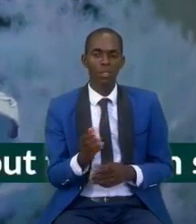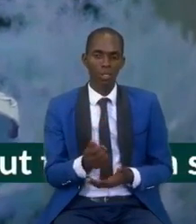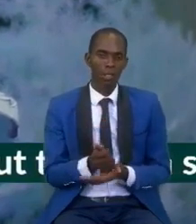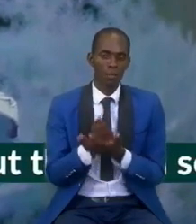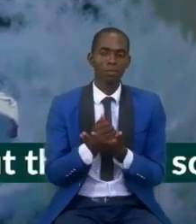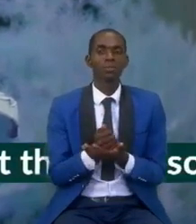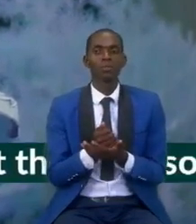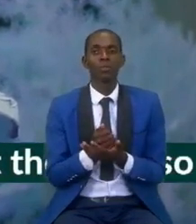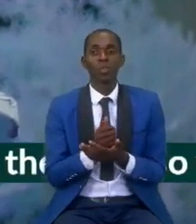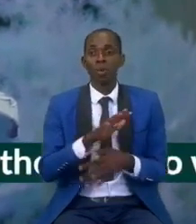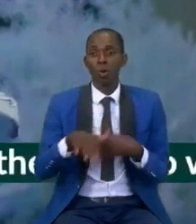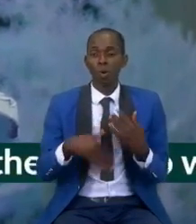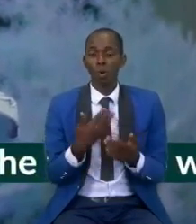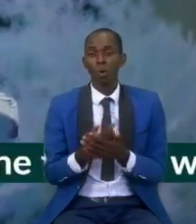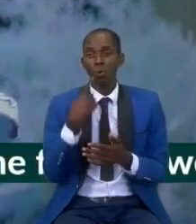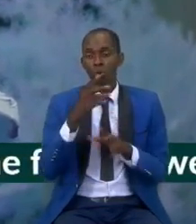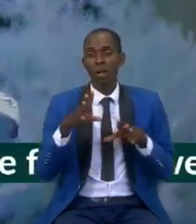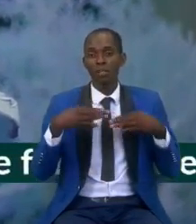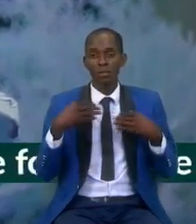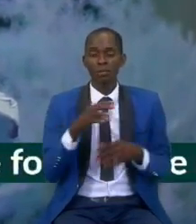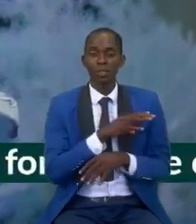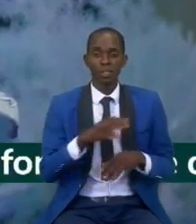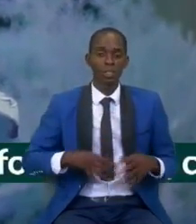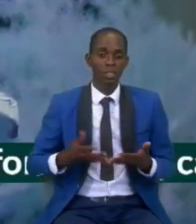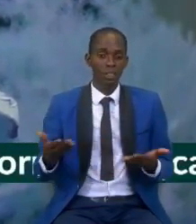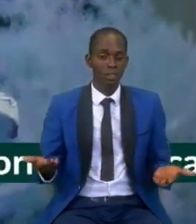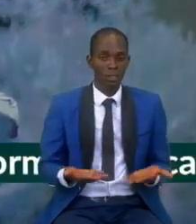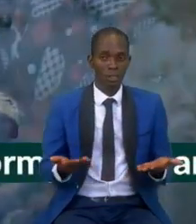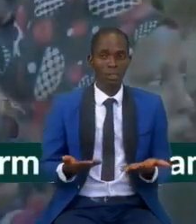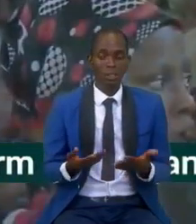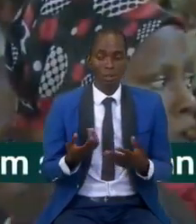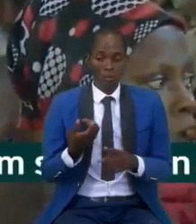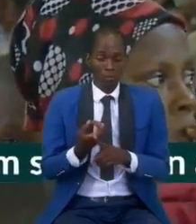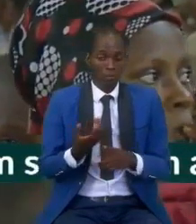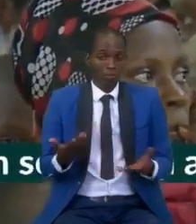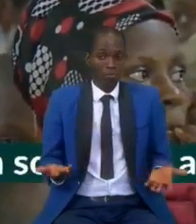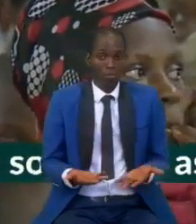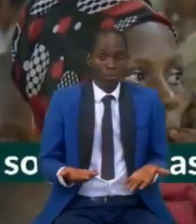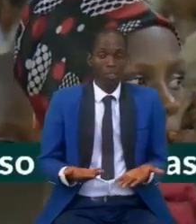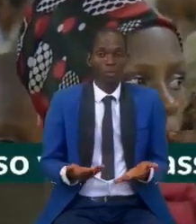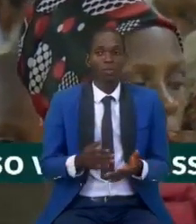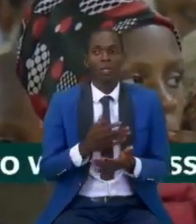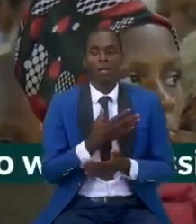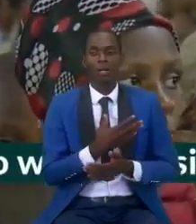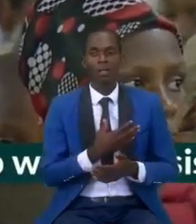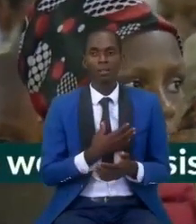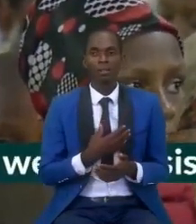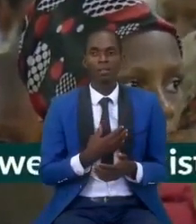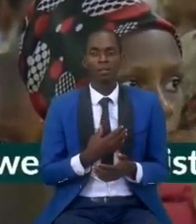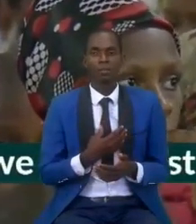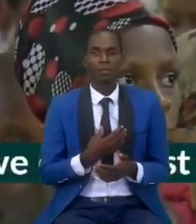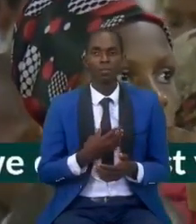Alpha location, and we want you to make sure tomorrow you are